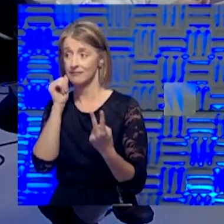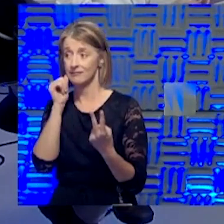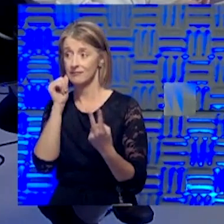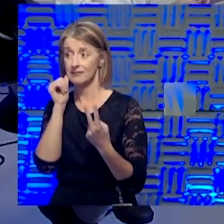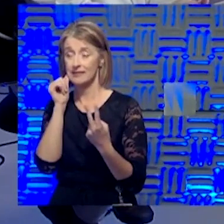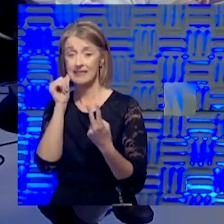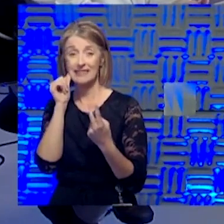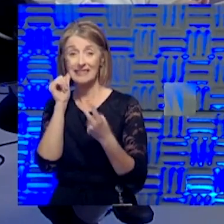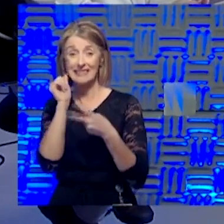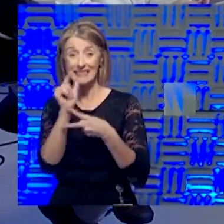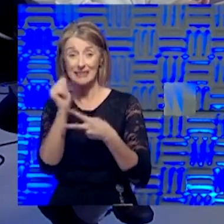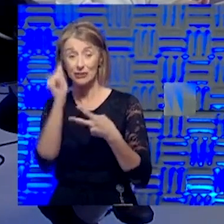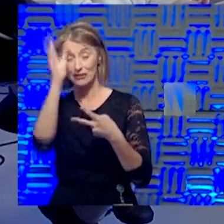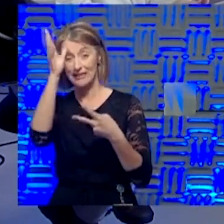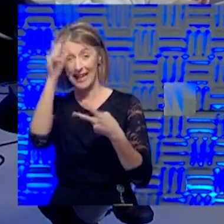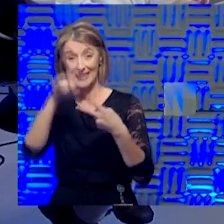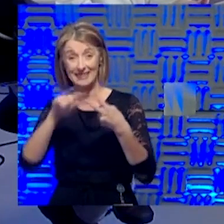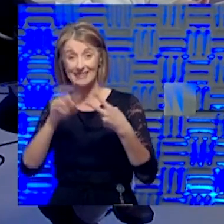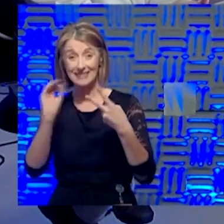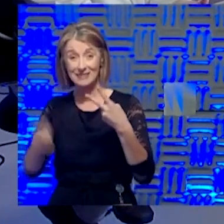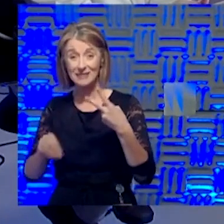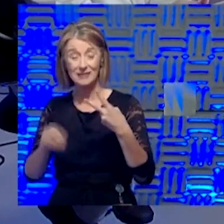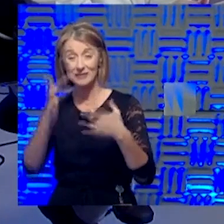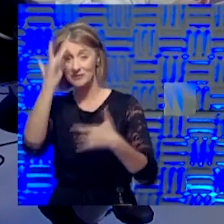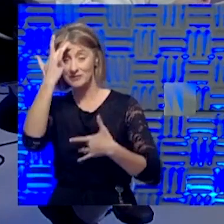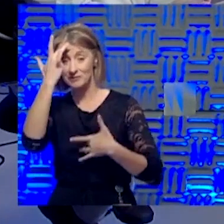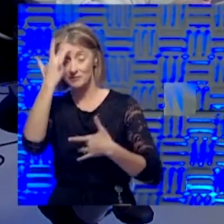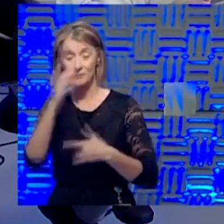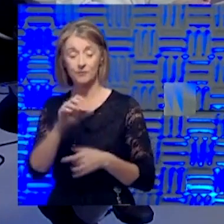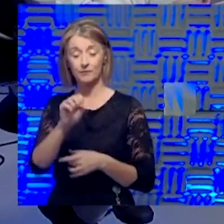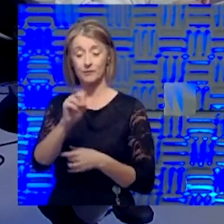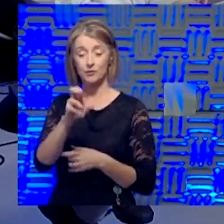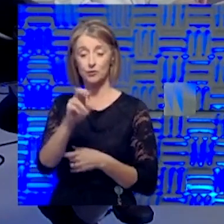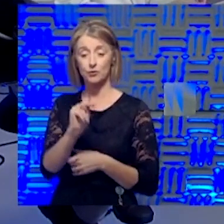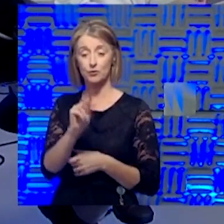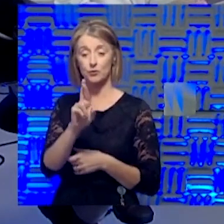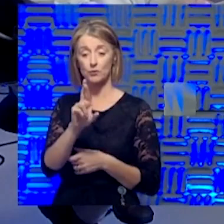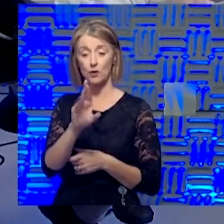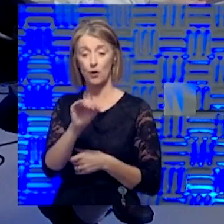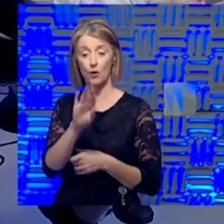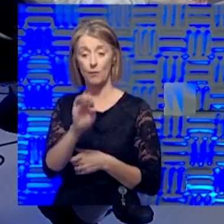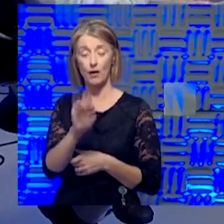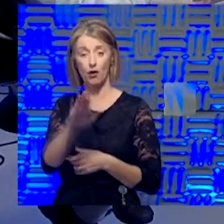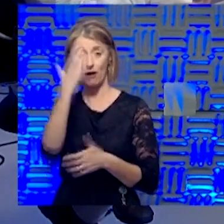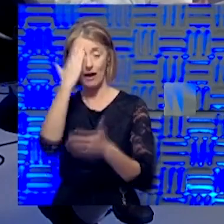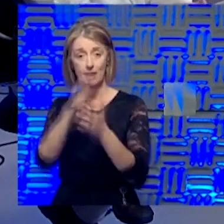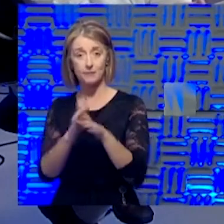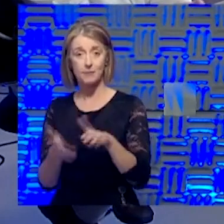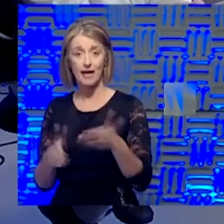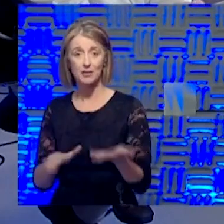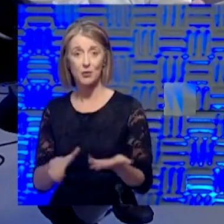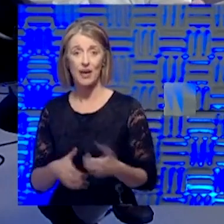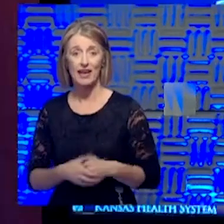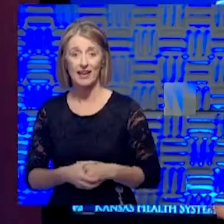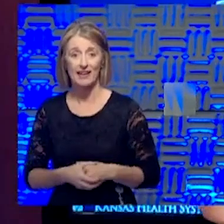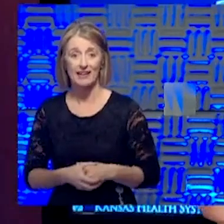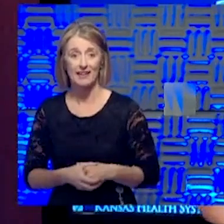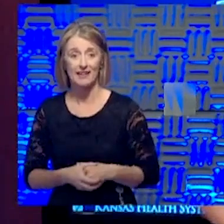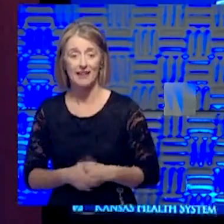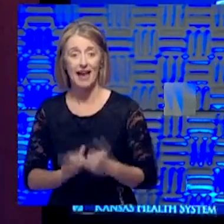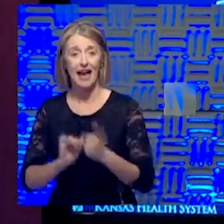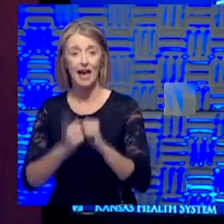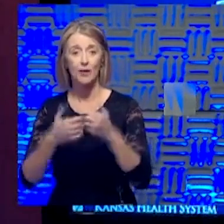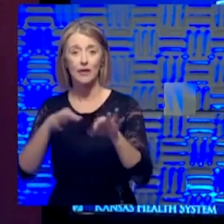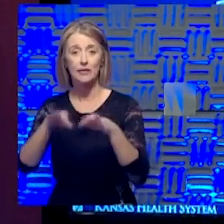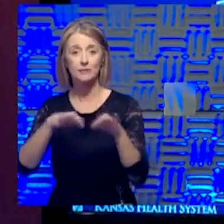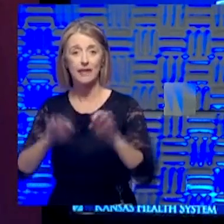your dad did not get it. And then we have Susan Robare, and her husband passed away from it. How do we explain that